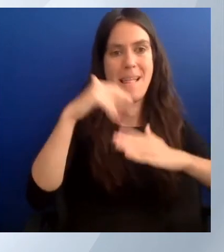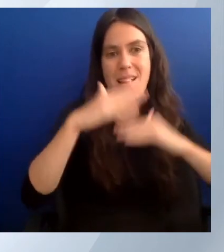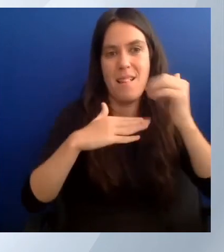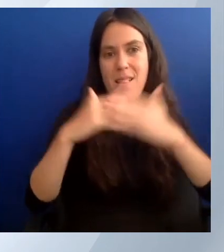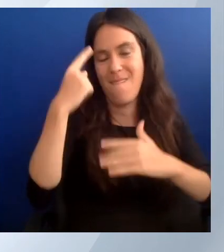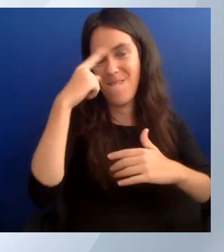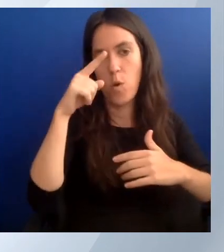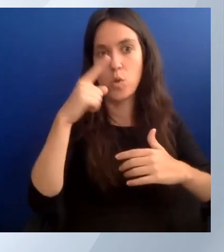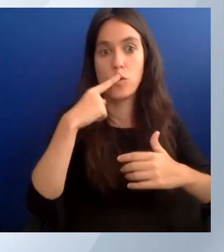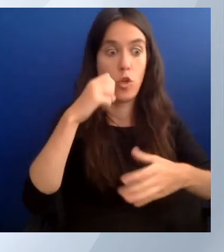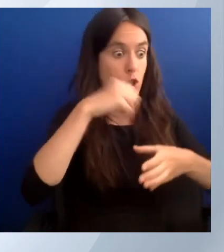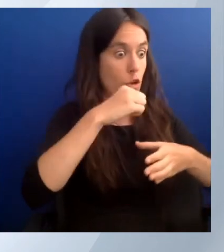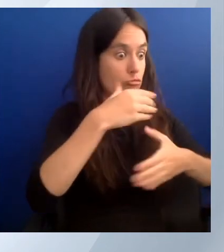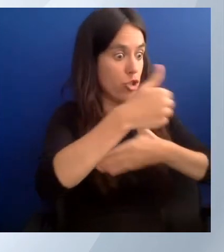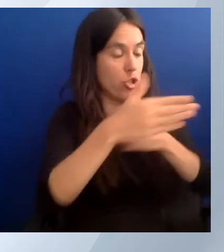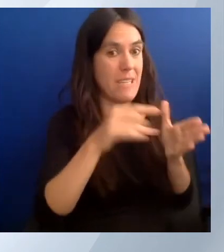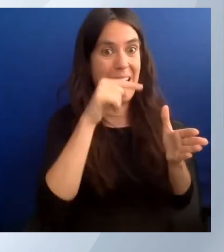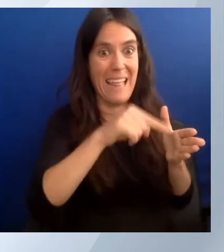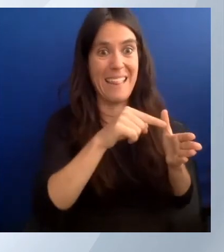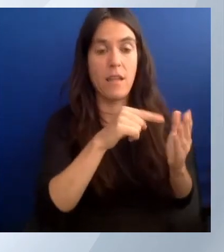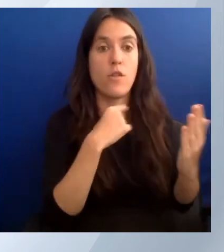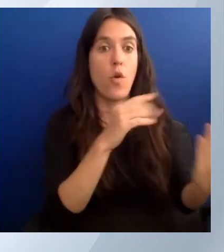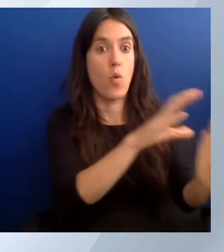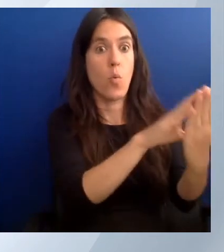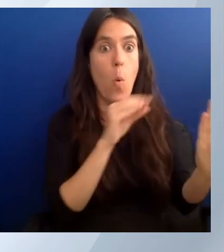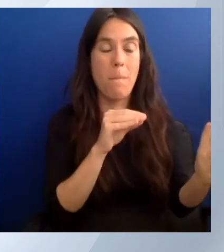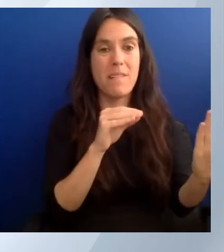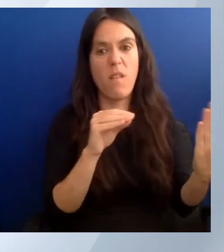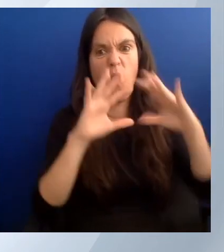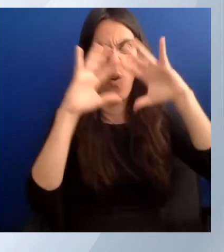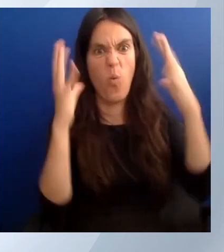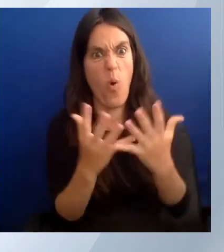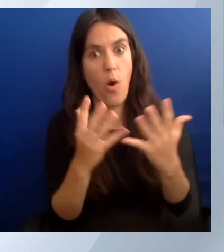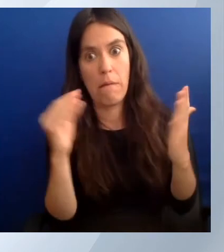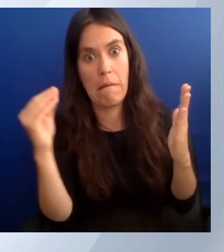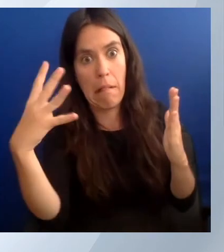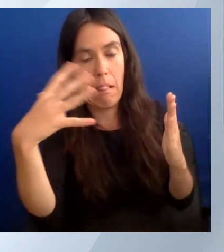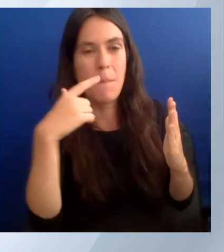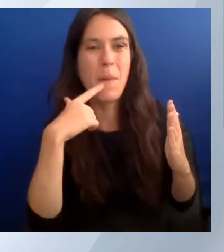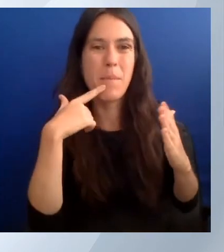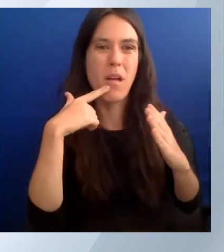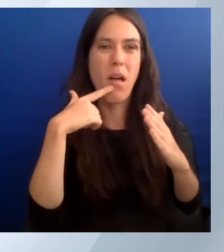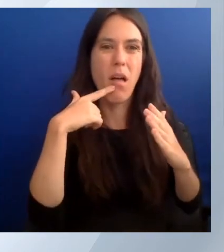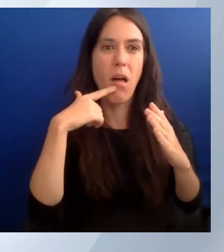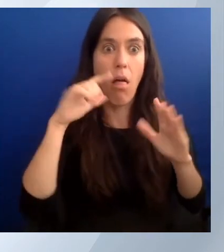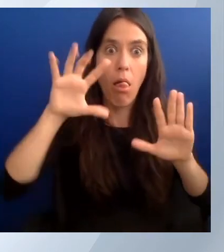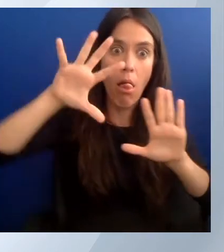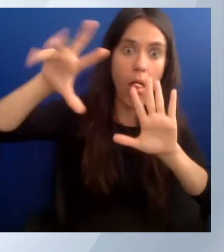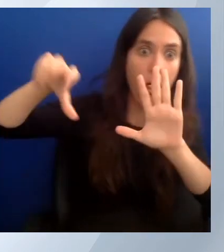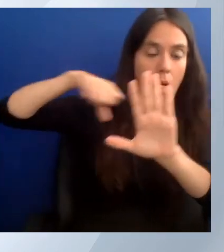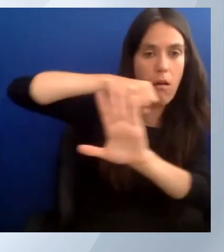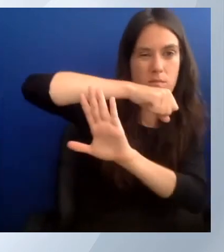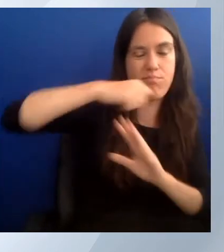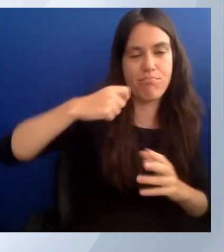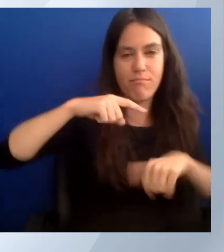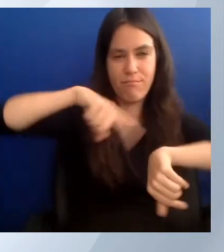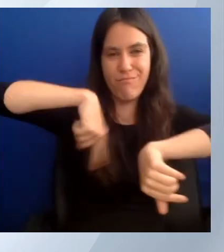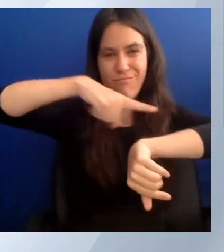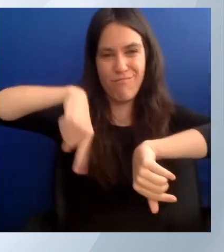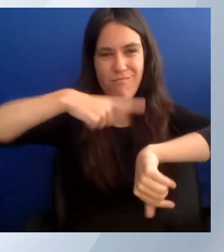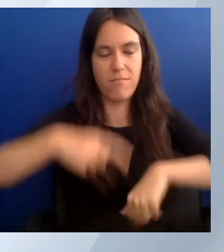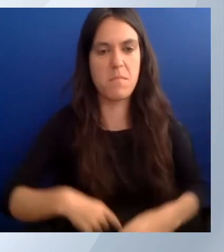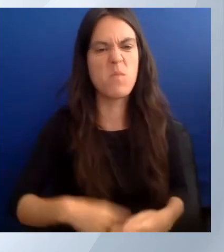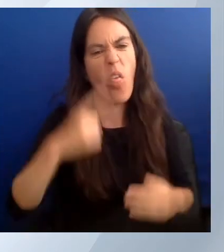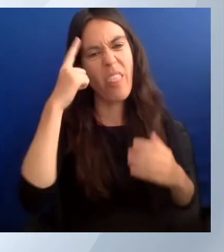storage account. If you're copying that from around the world, it means that your function takes that much longer to get set up. So keep it